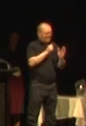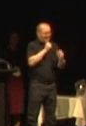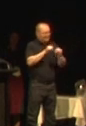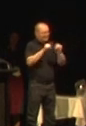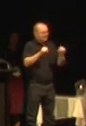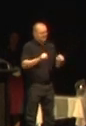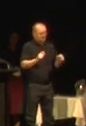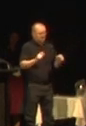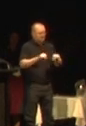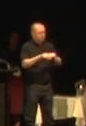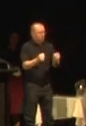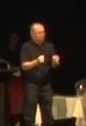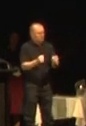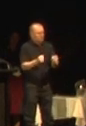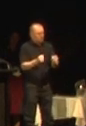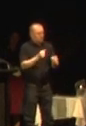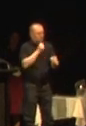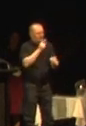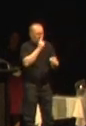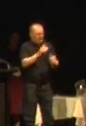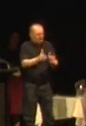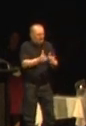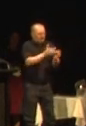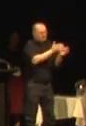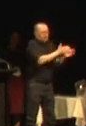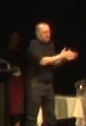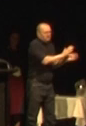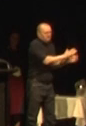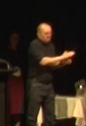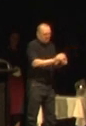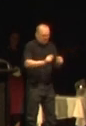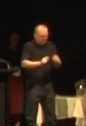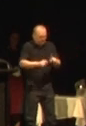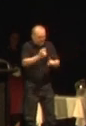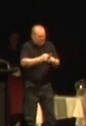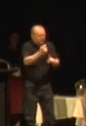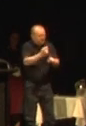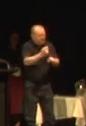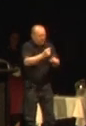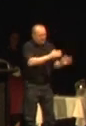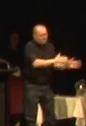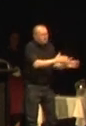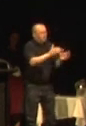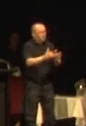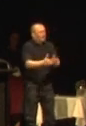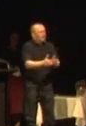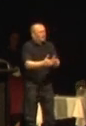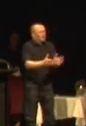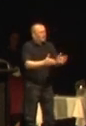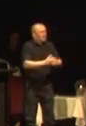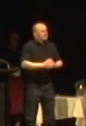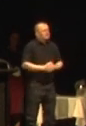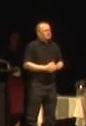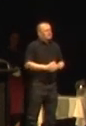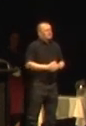people over when it starts working. Also, Gall's law from physics. All successful